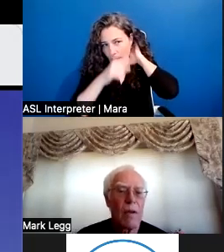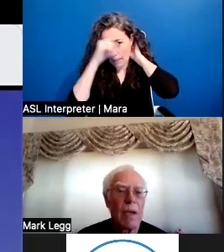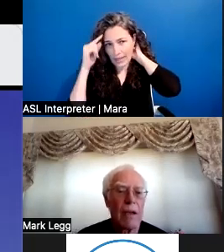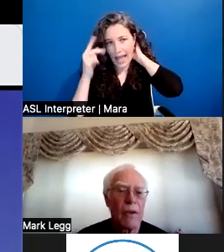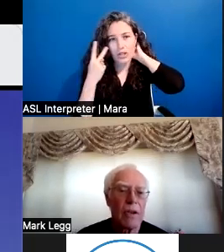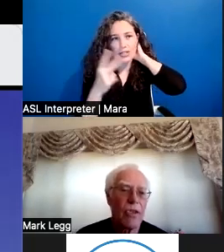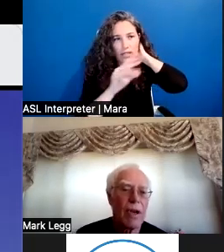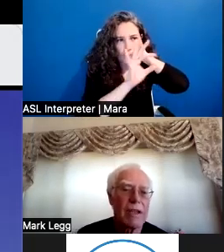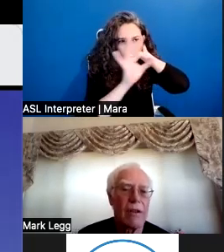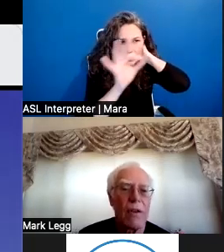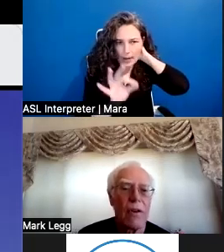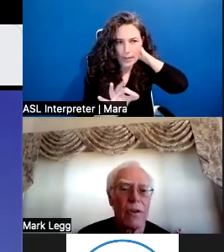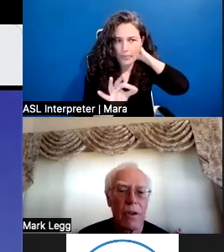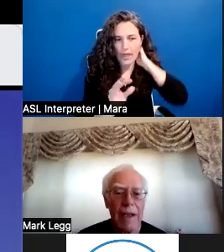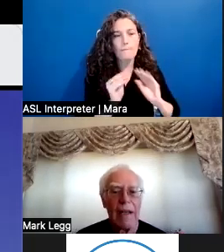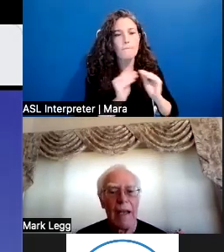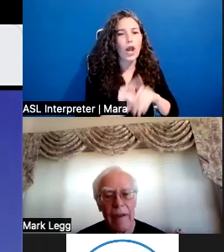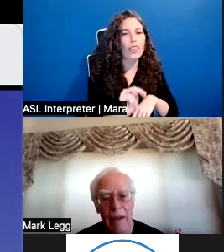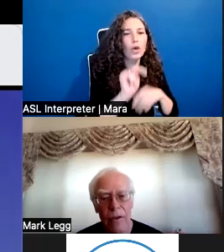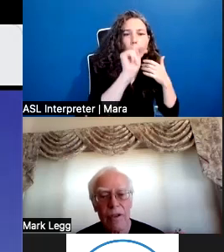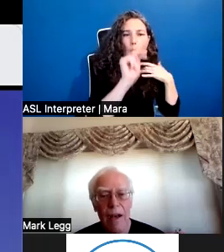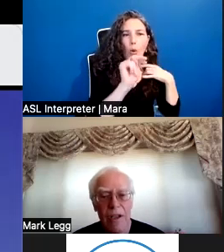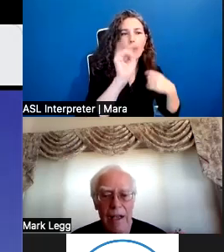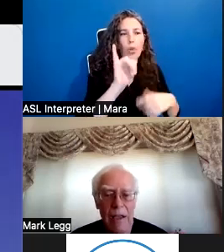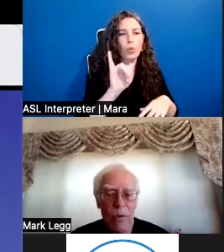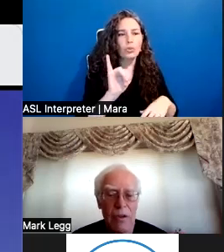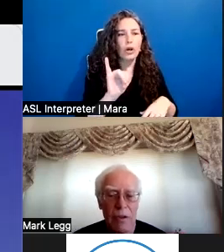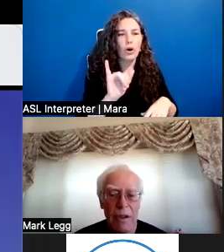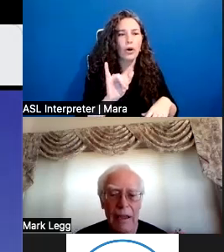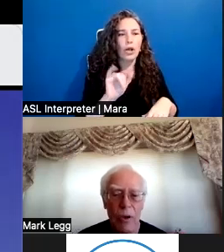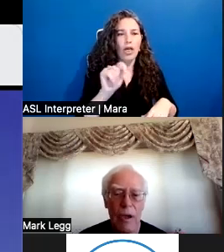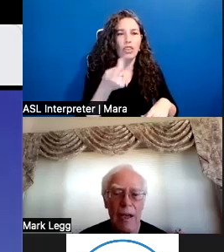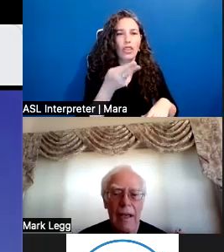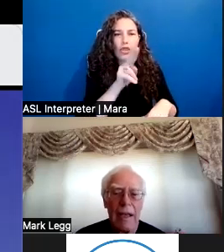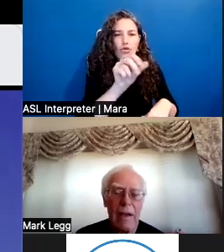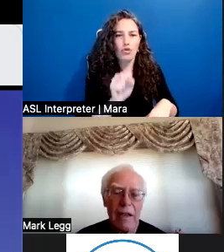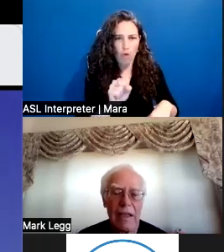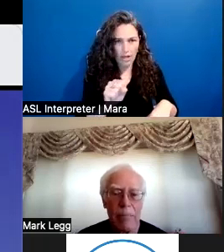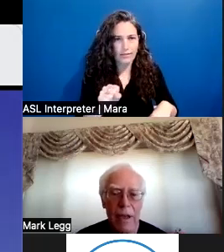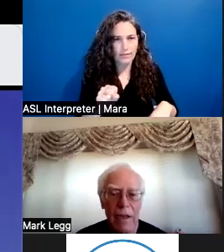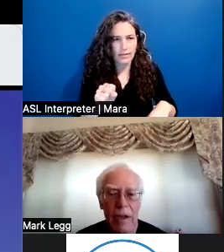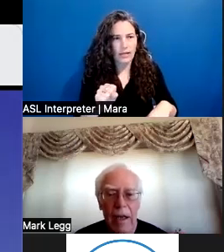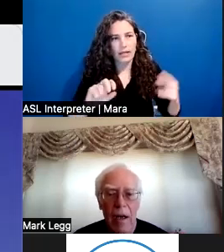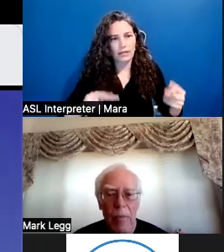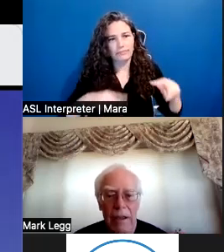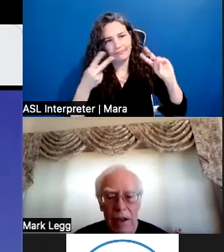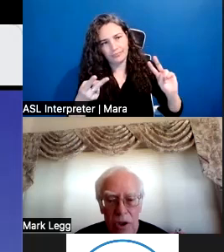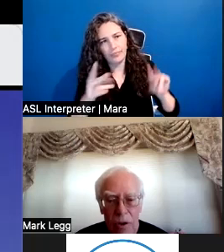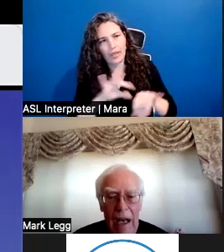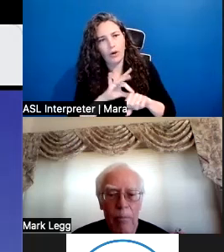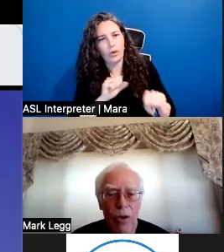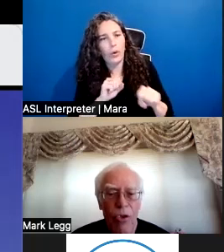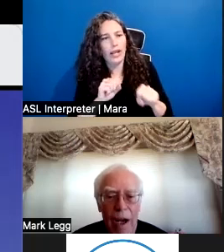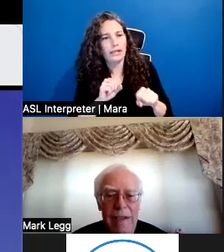sort of in the middle. Those are the thrust, reverse earthquakes. And then of course you have the strike slips, which look like they're more evenly seen. But you